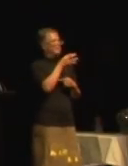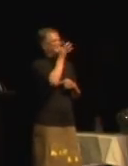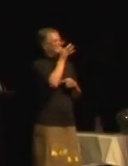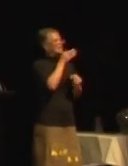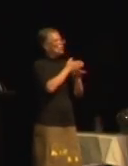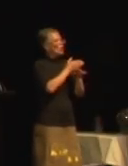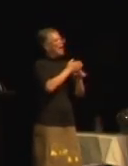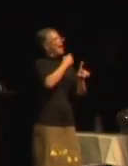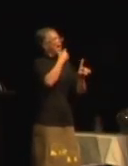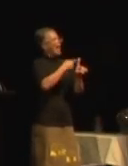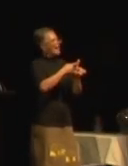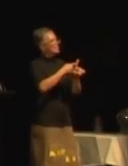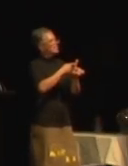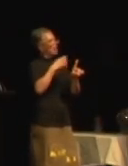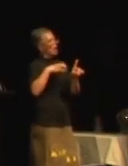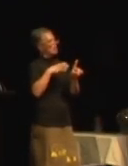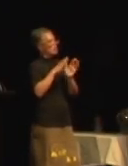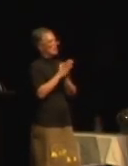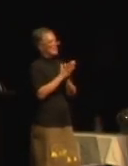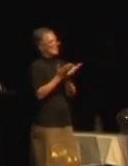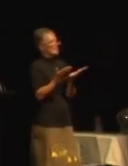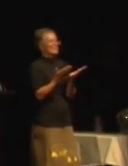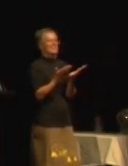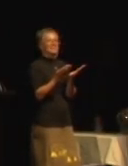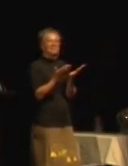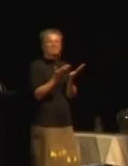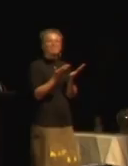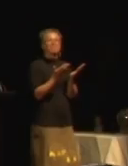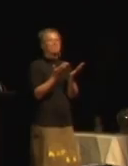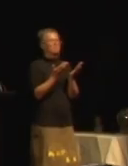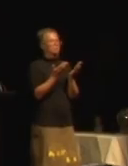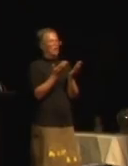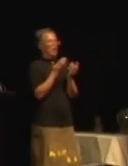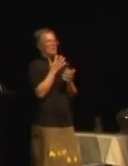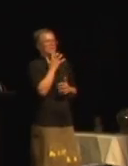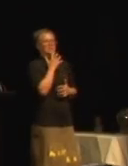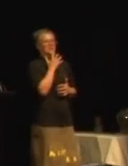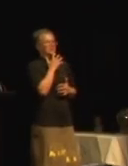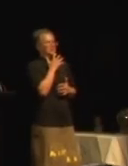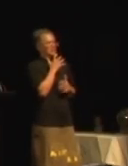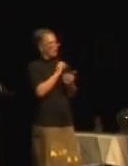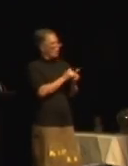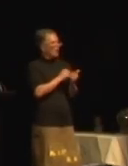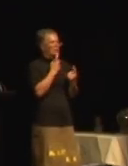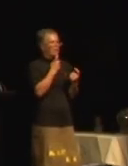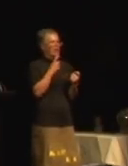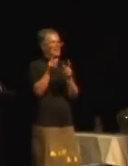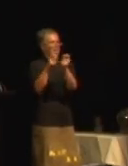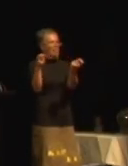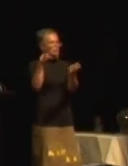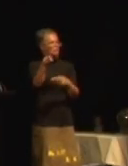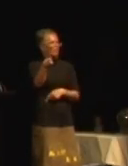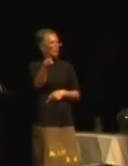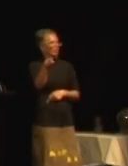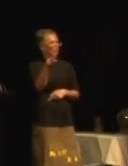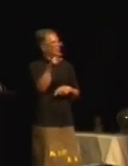librarian. For most of my career, I was terrified that my employer or my colleagues would find this out. We